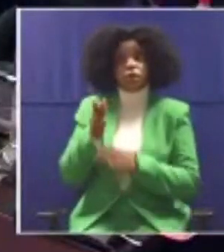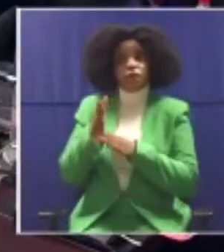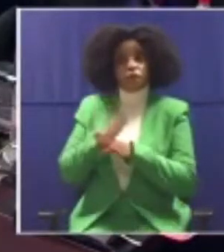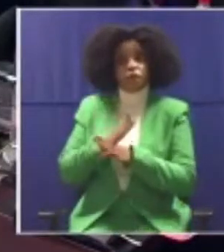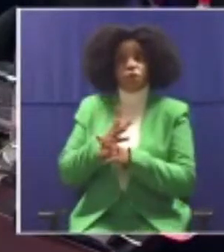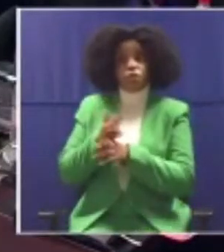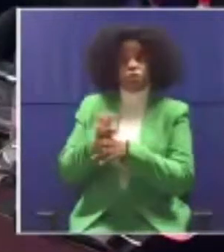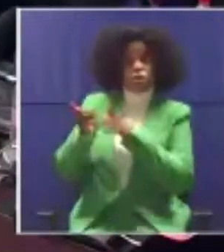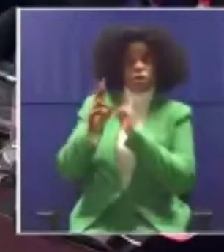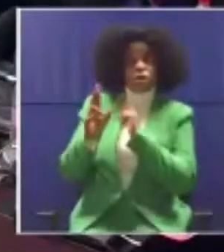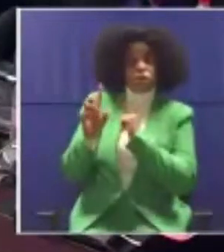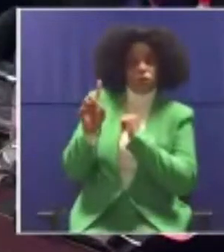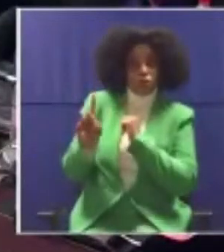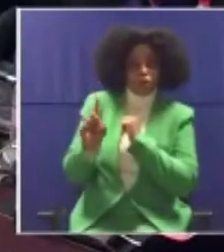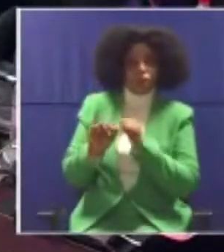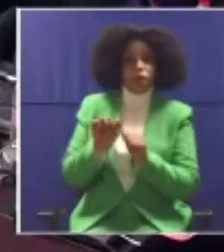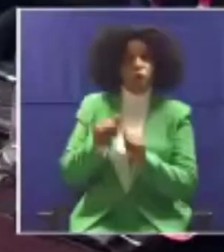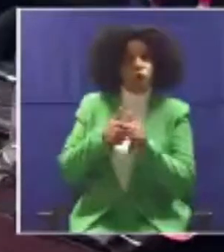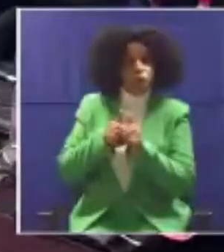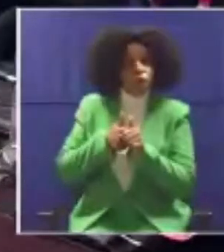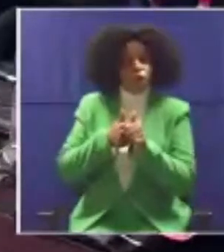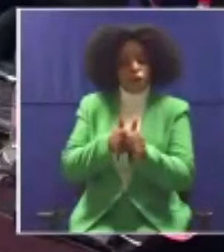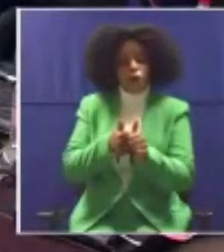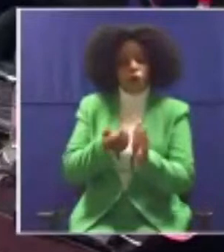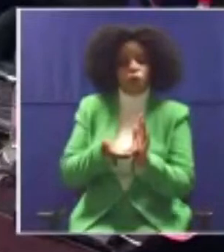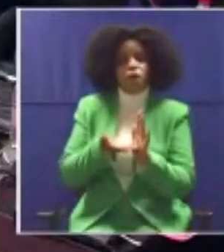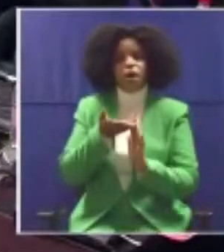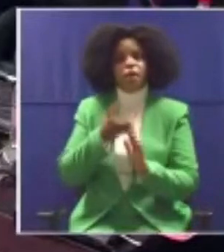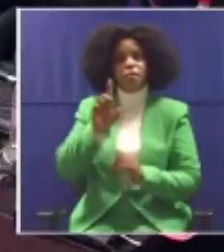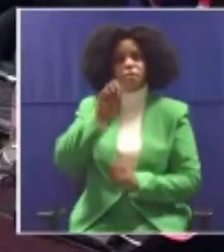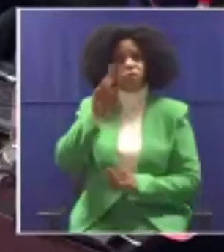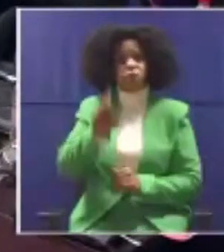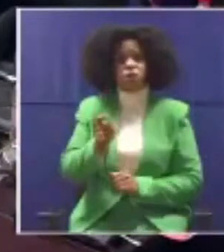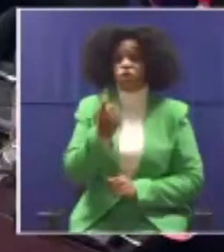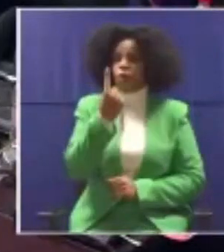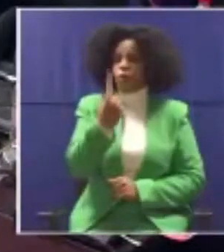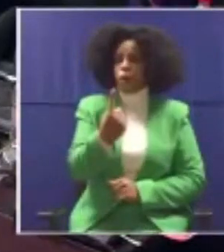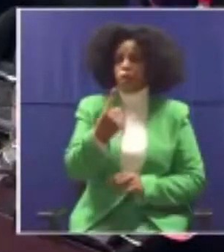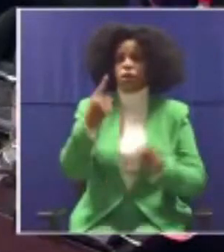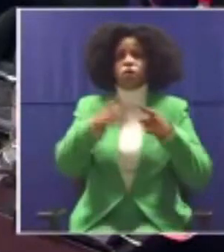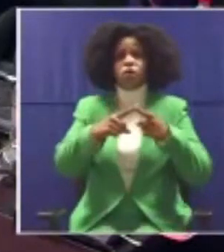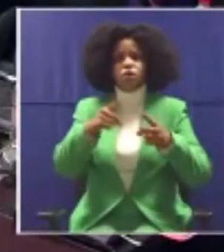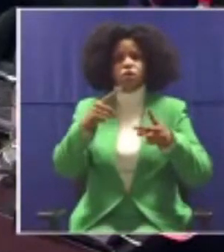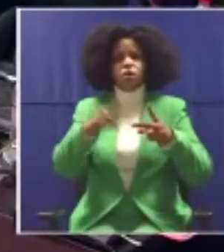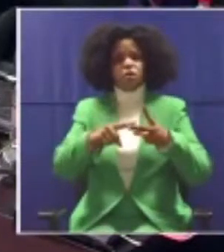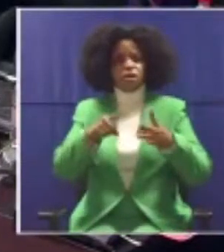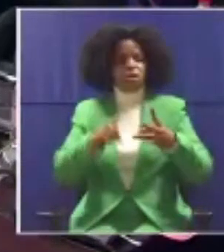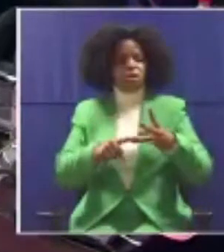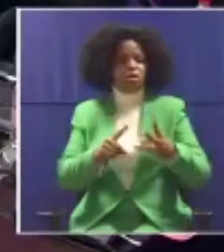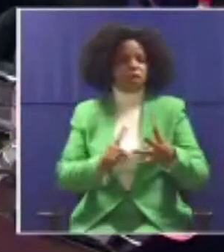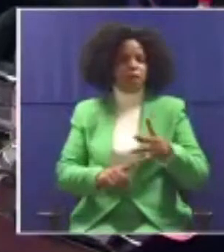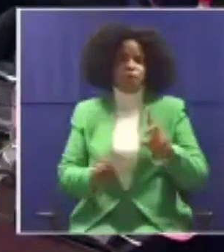follow-up question is one question, not three questions. Over to you, Deputy President.